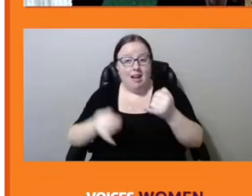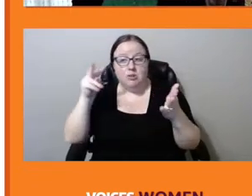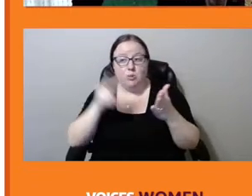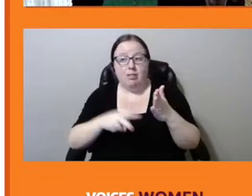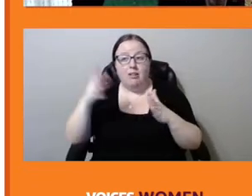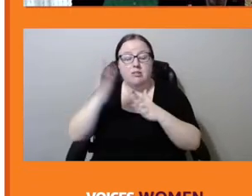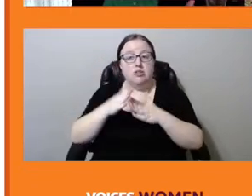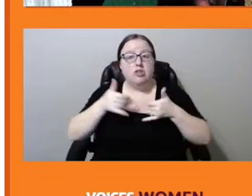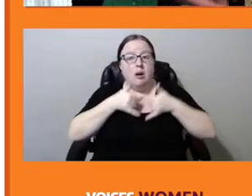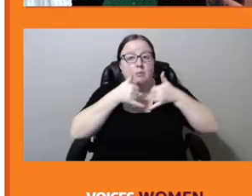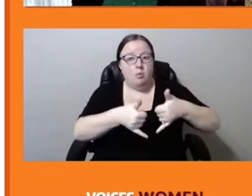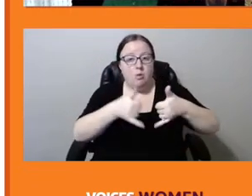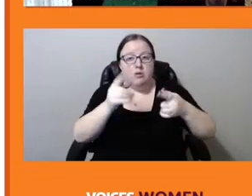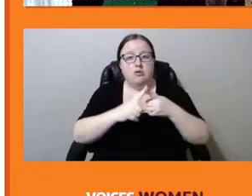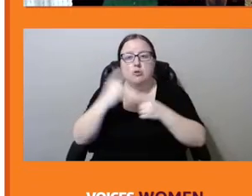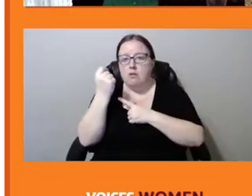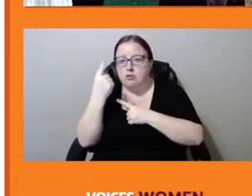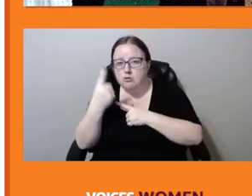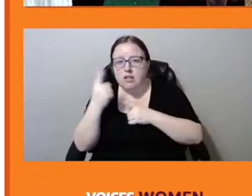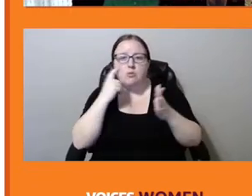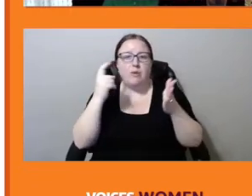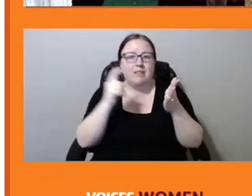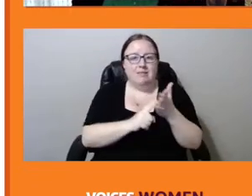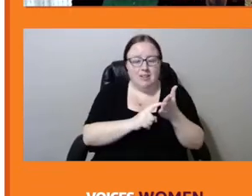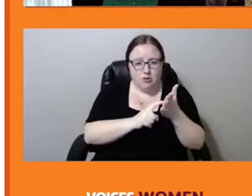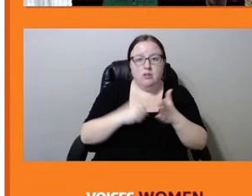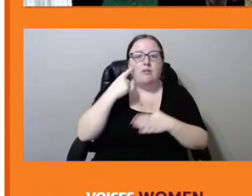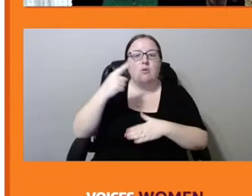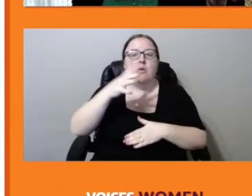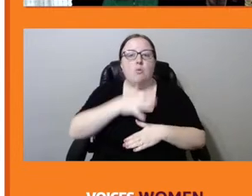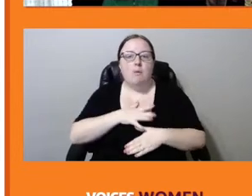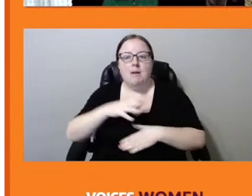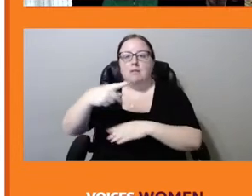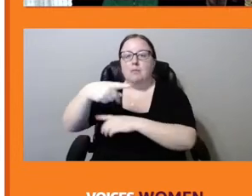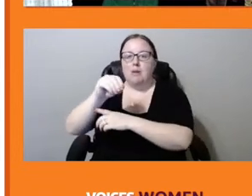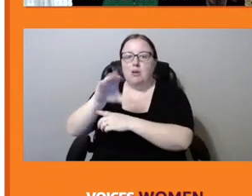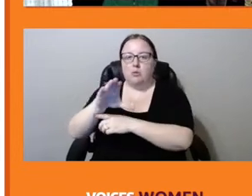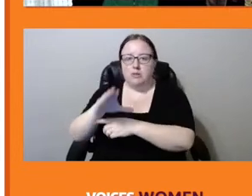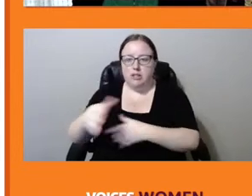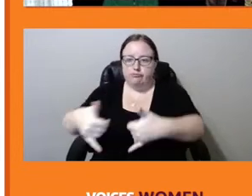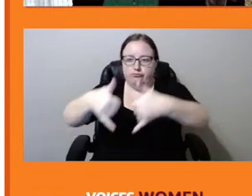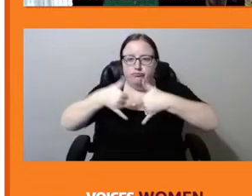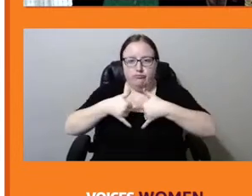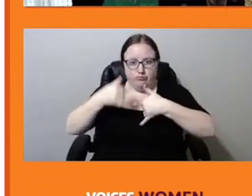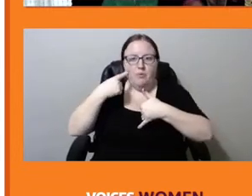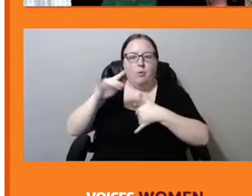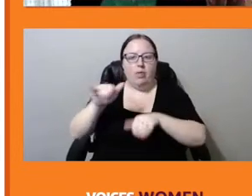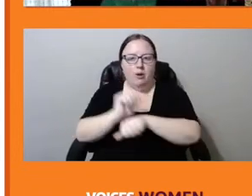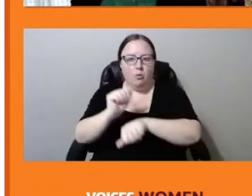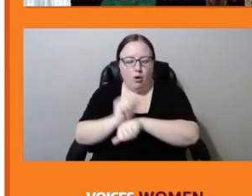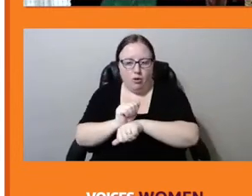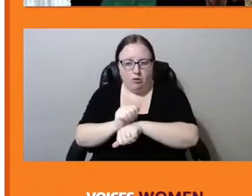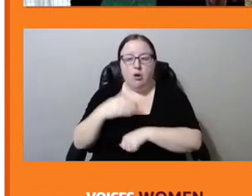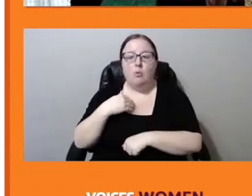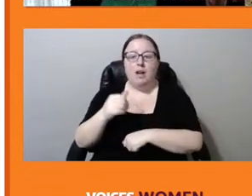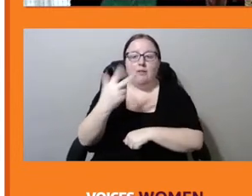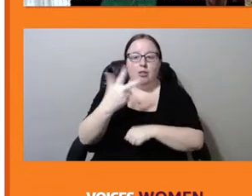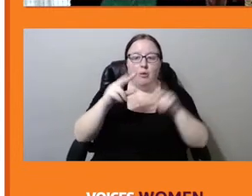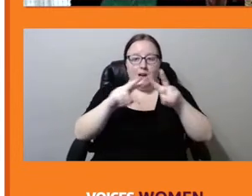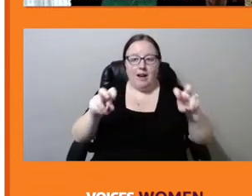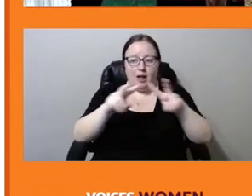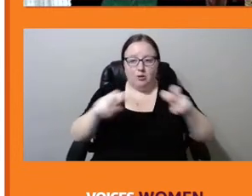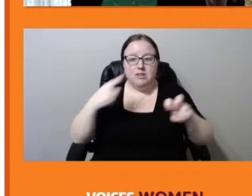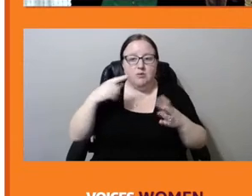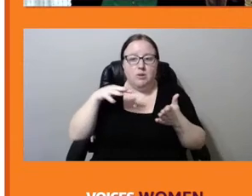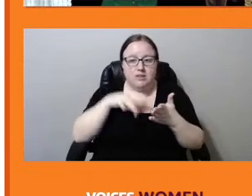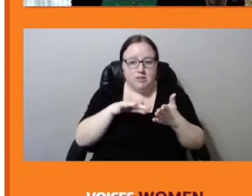look at top awards to understand the recognition that women and people of color are getting for their work throughout the industry. We have three units of analysis in this